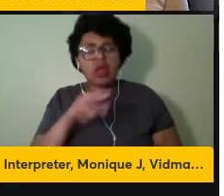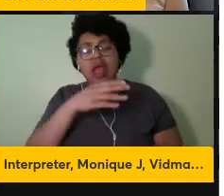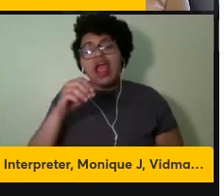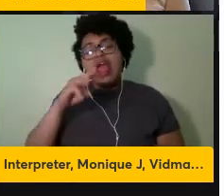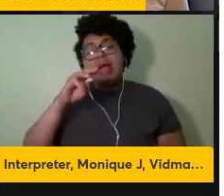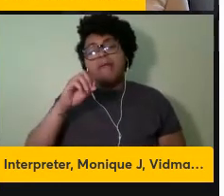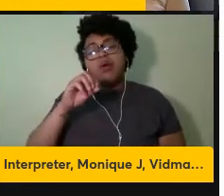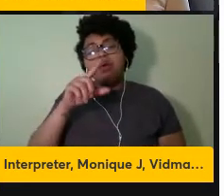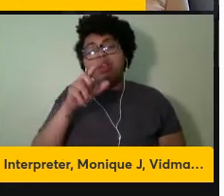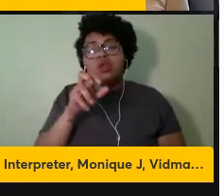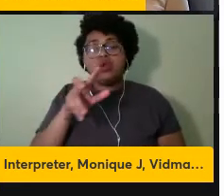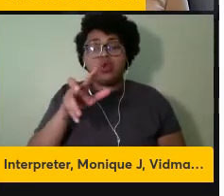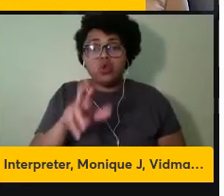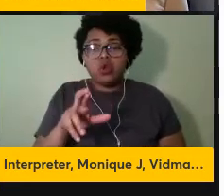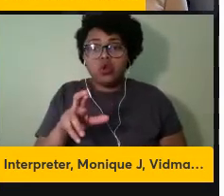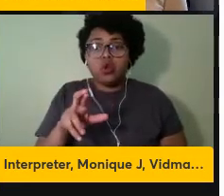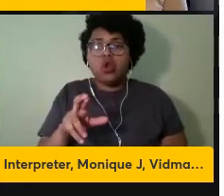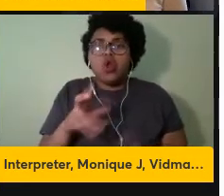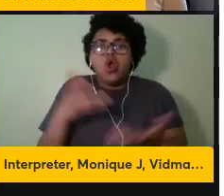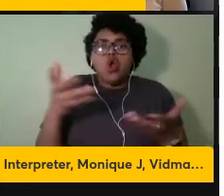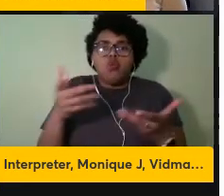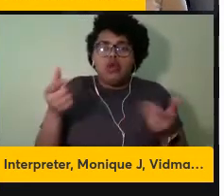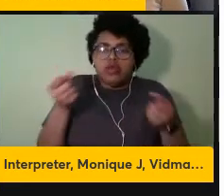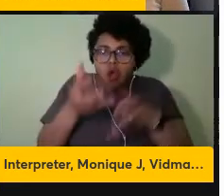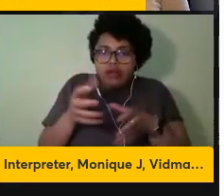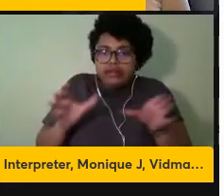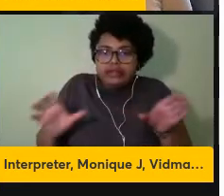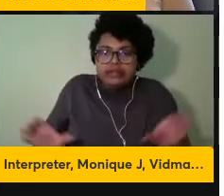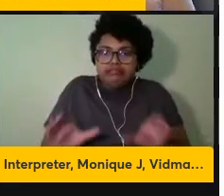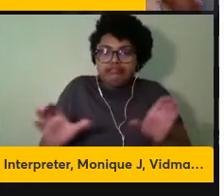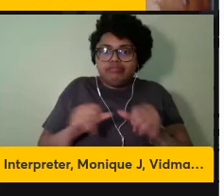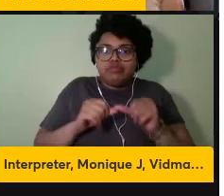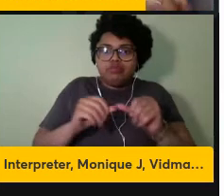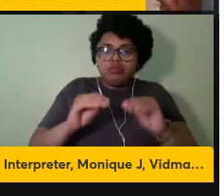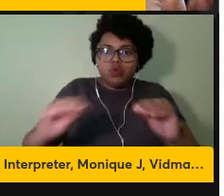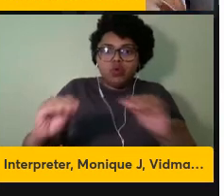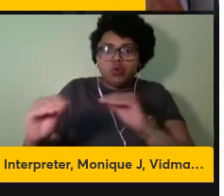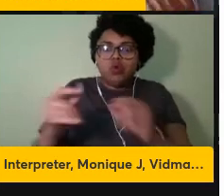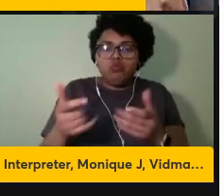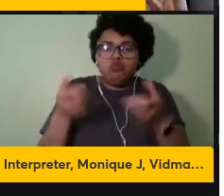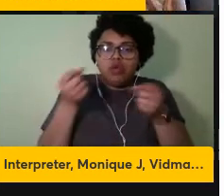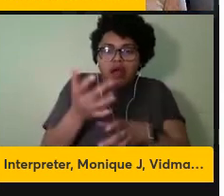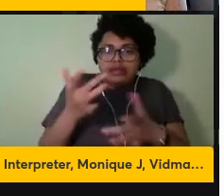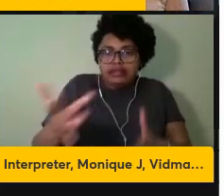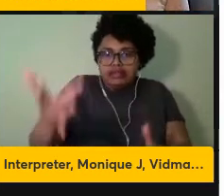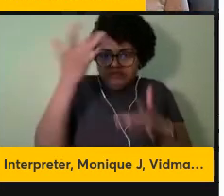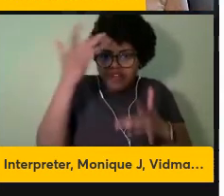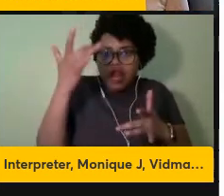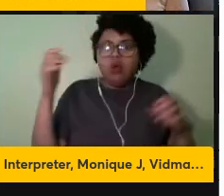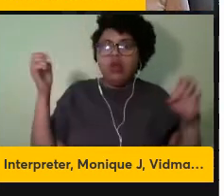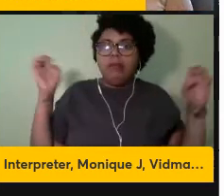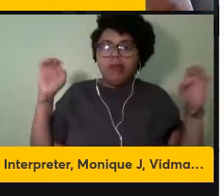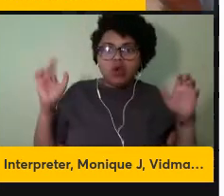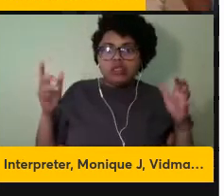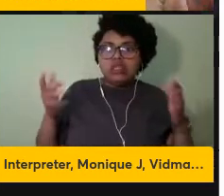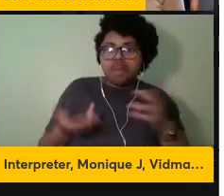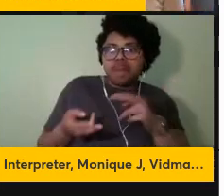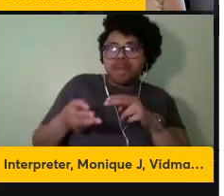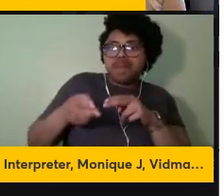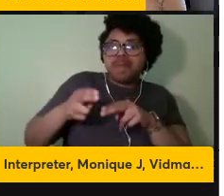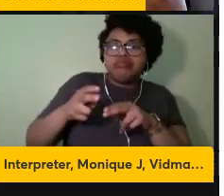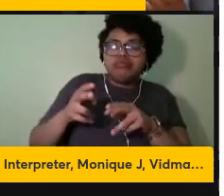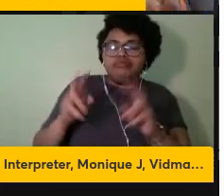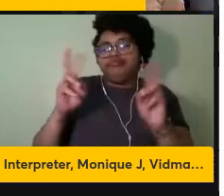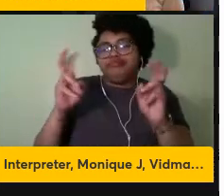of severe viral emerging infections? And a pattern I felt began to emerge with